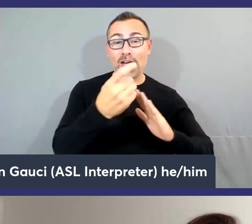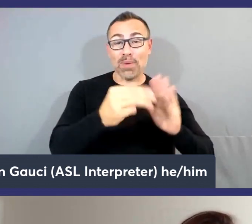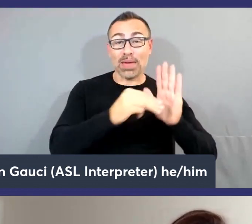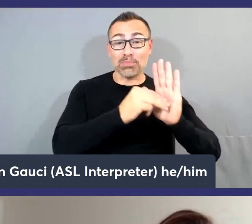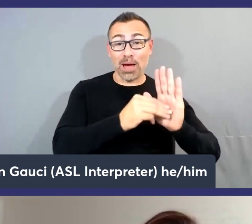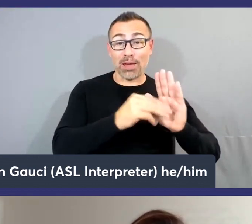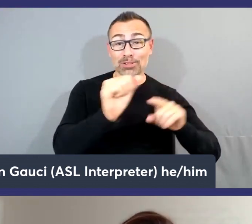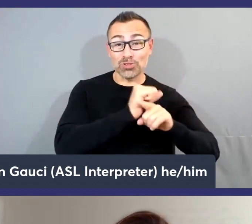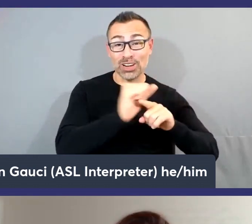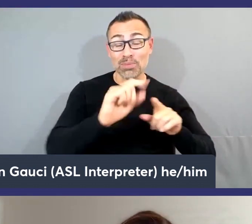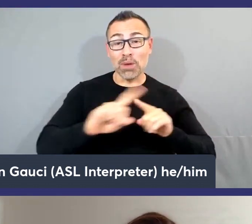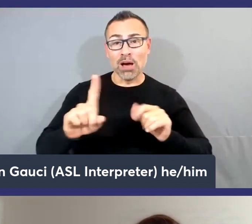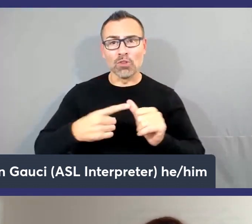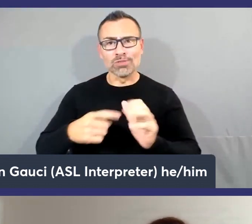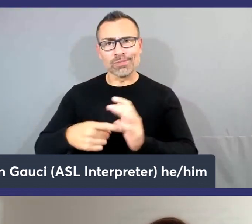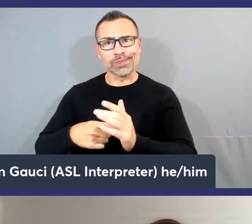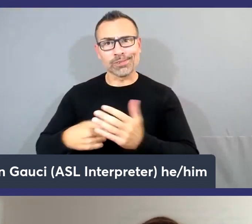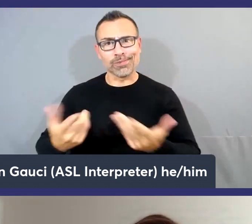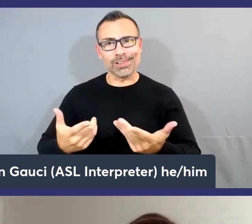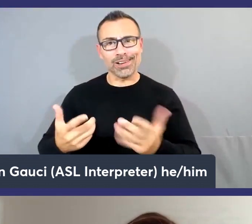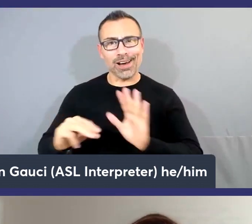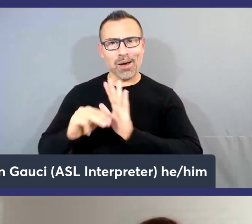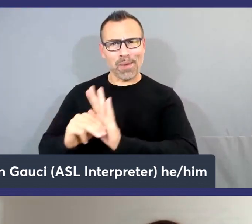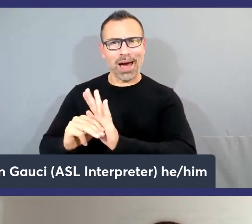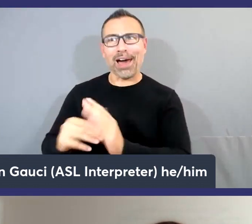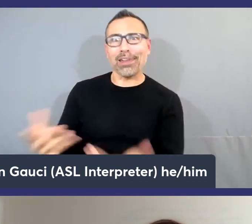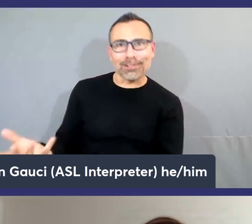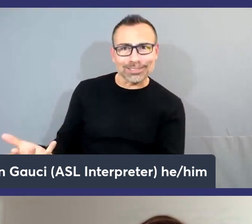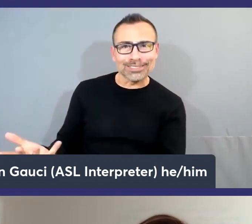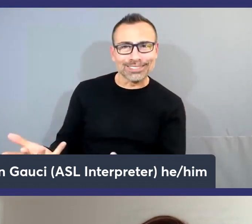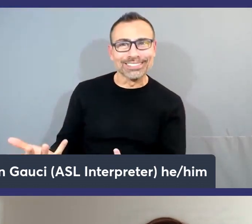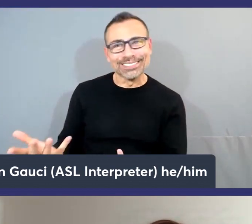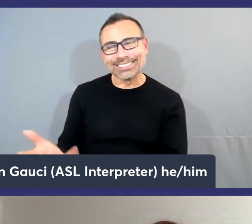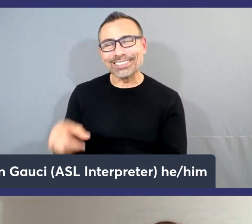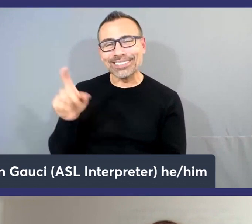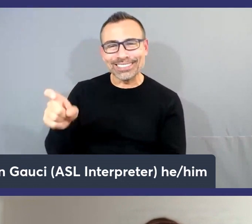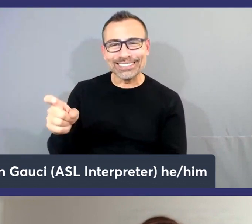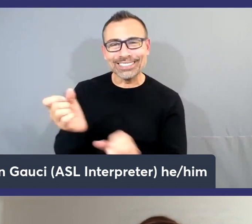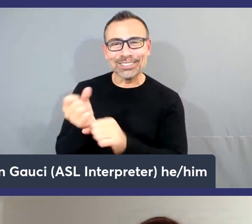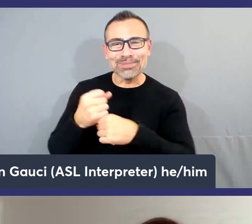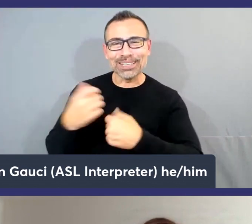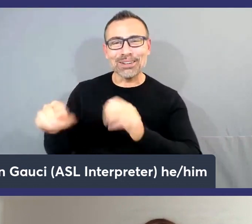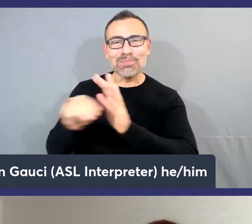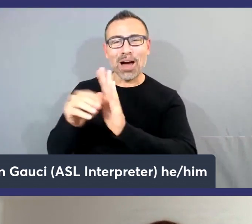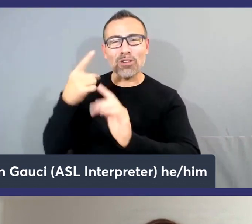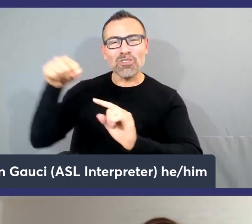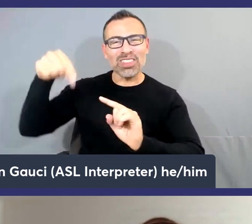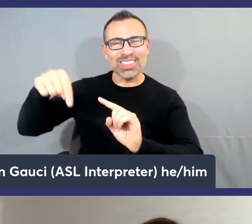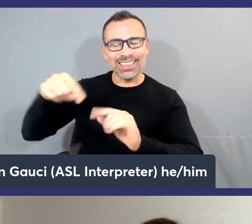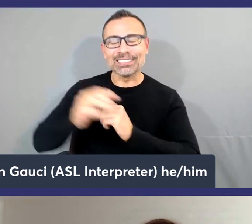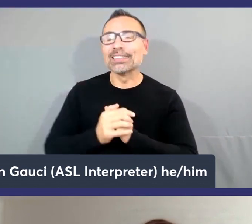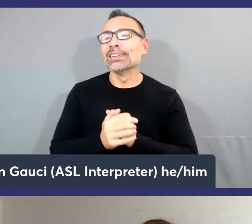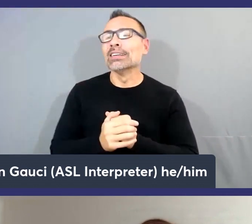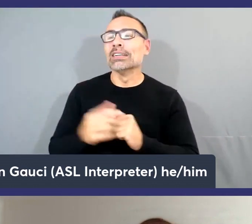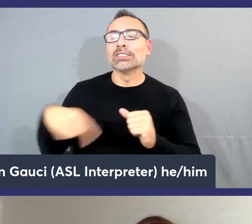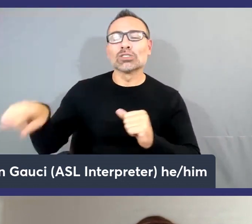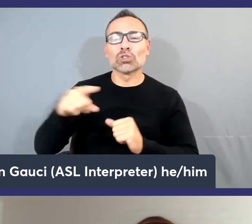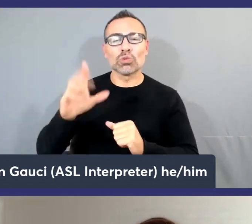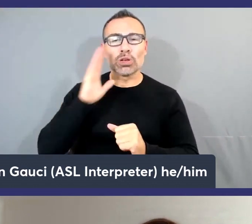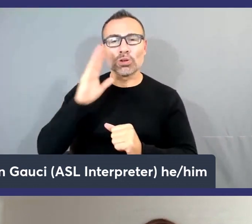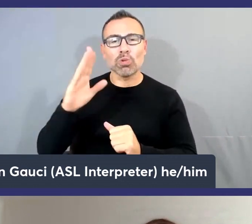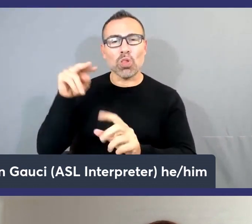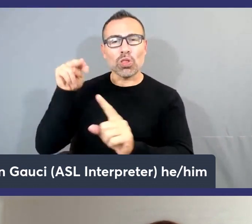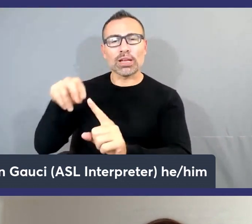image classification comes in. What will you tune? So you need to tune a model for a particular use case. So we are going to talk about one use case called